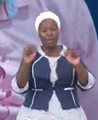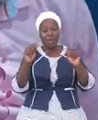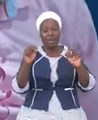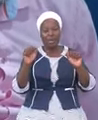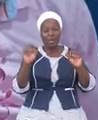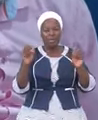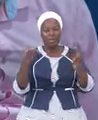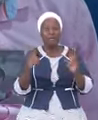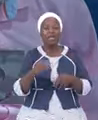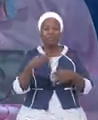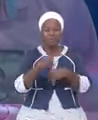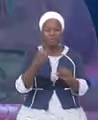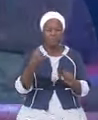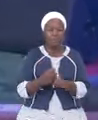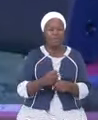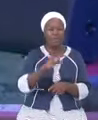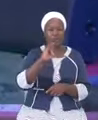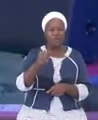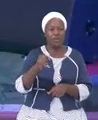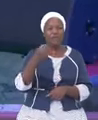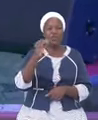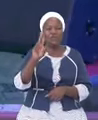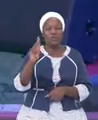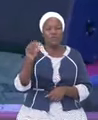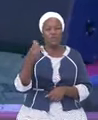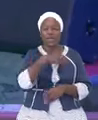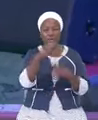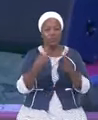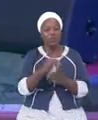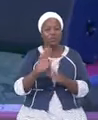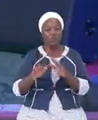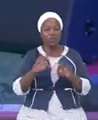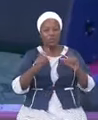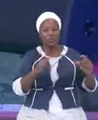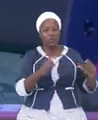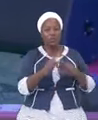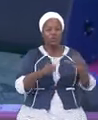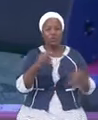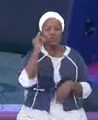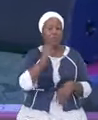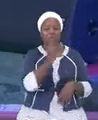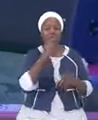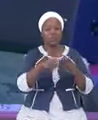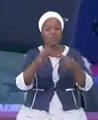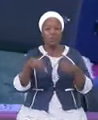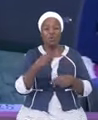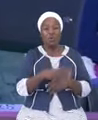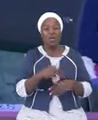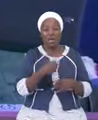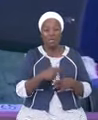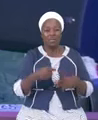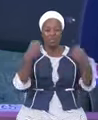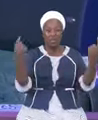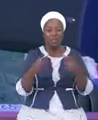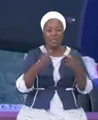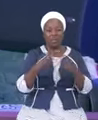and the inhabitants of Jerusalem to err, to go astray, and to do worse than the heathen